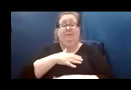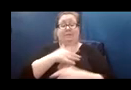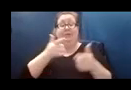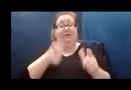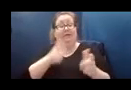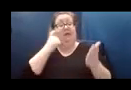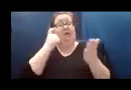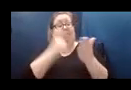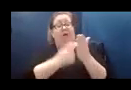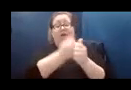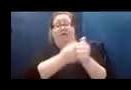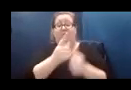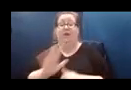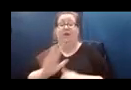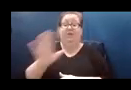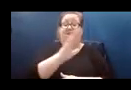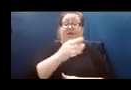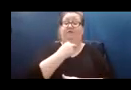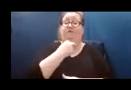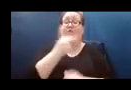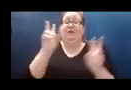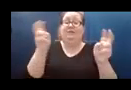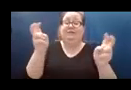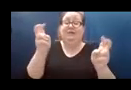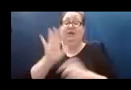their time. If you're someone who